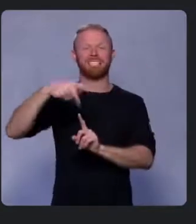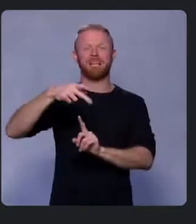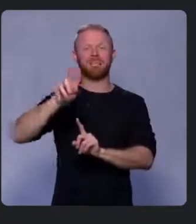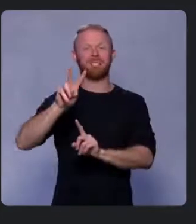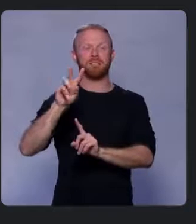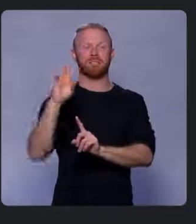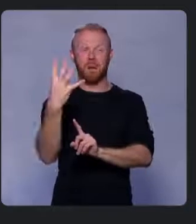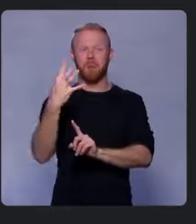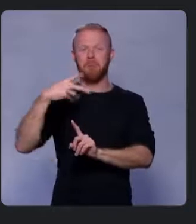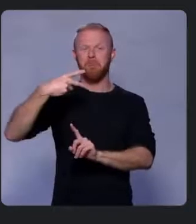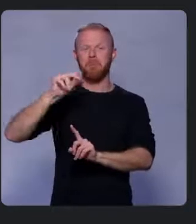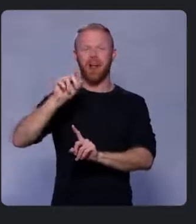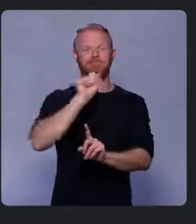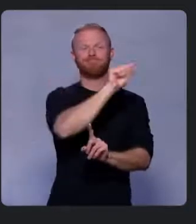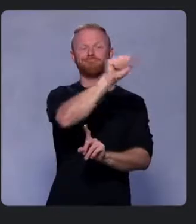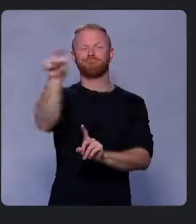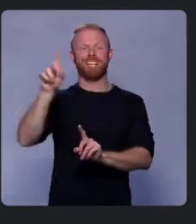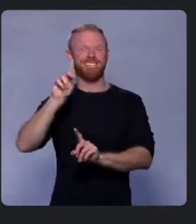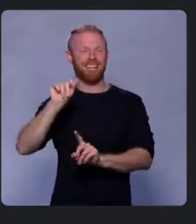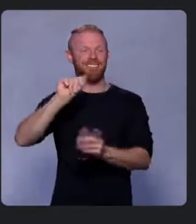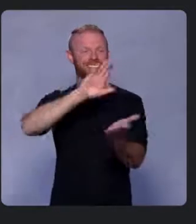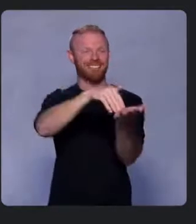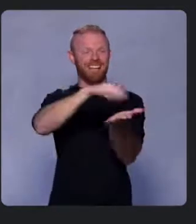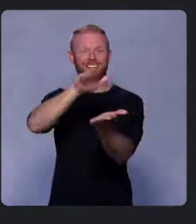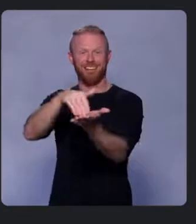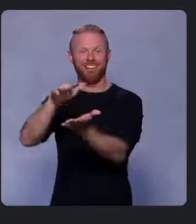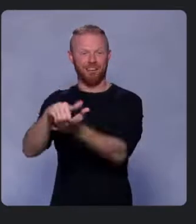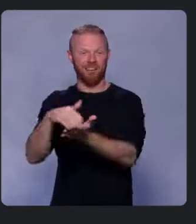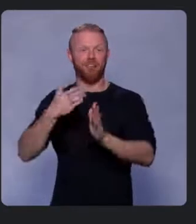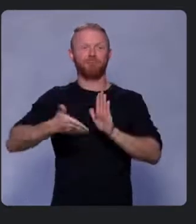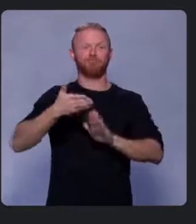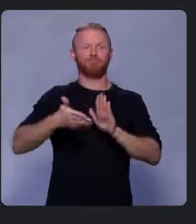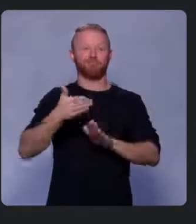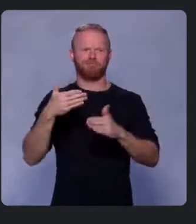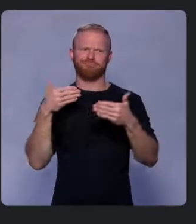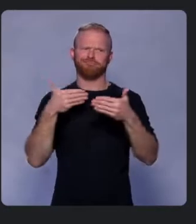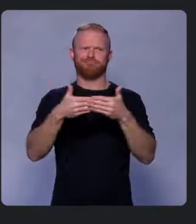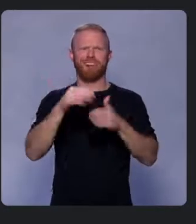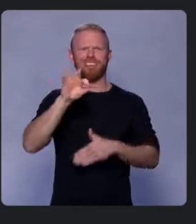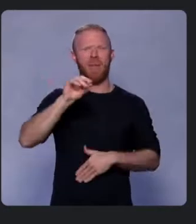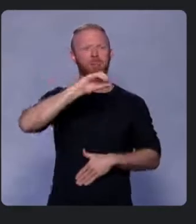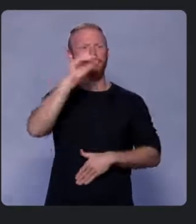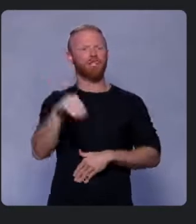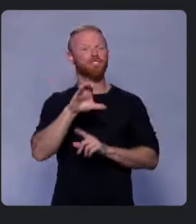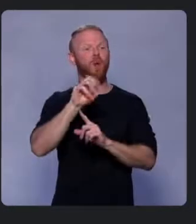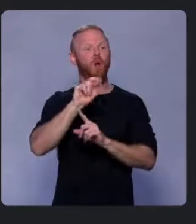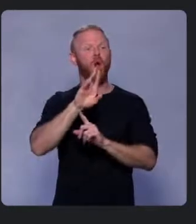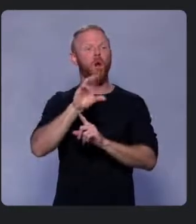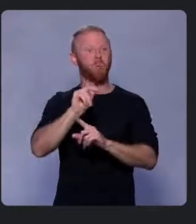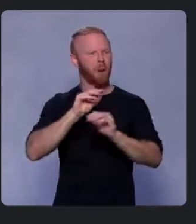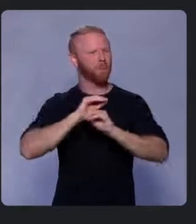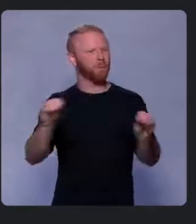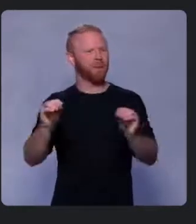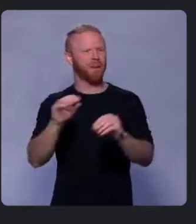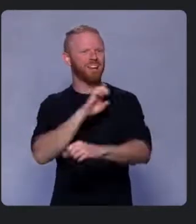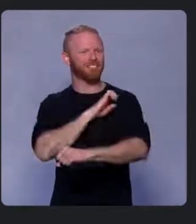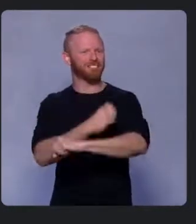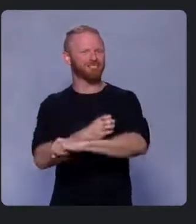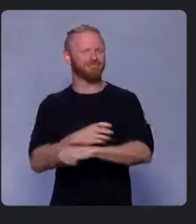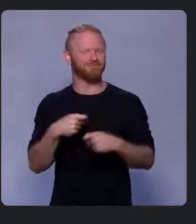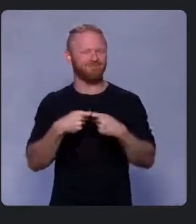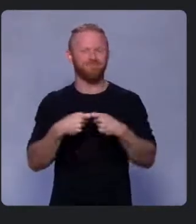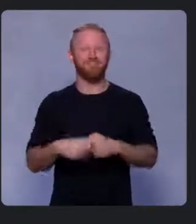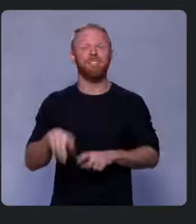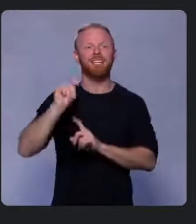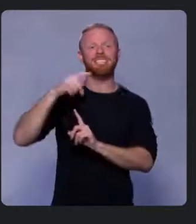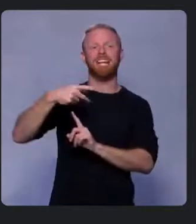centers, many of which will be operating at or near 90% carbon-free energy. And our TPU